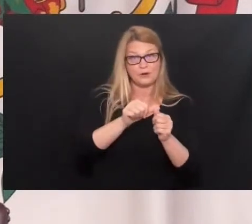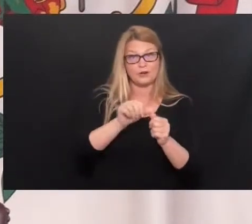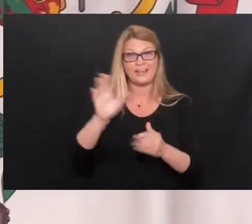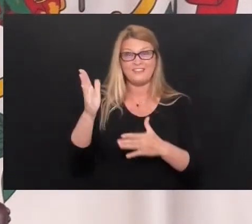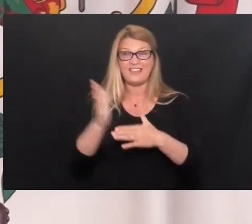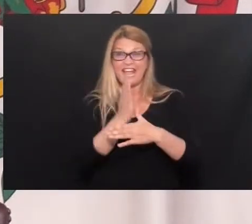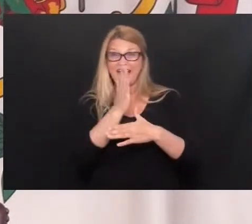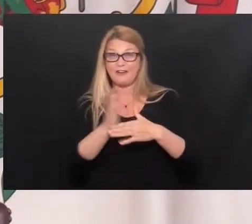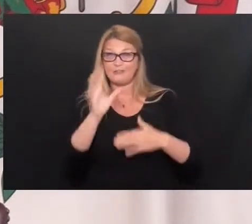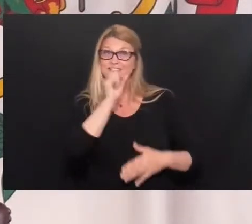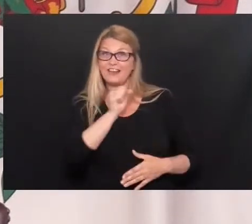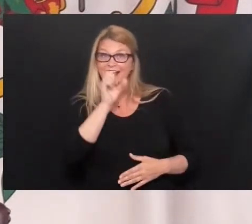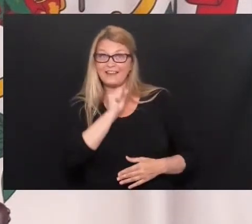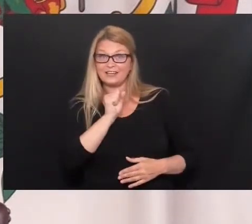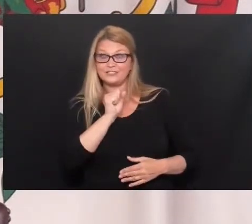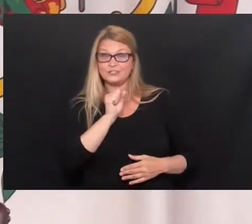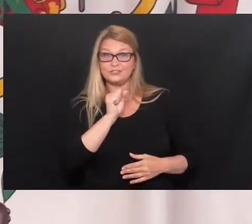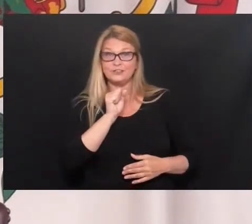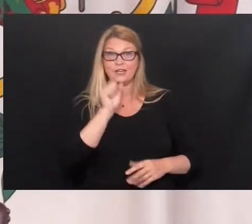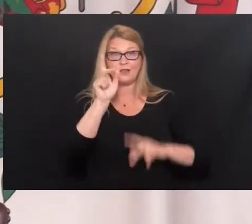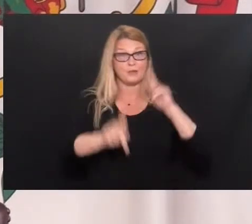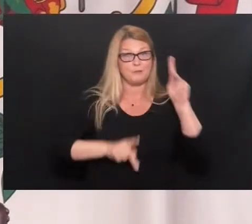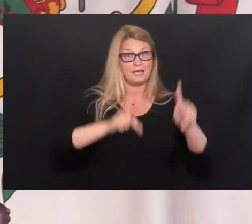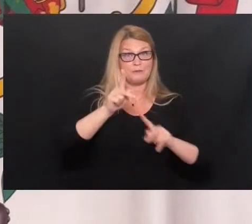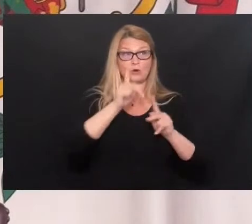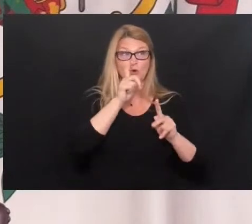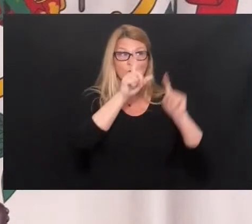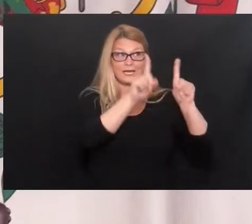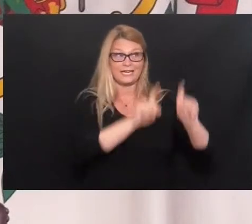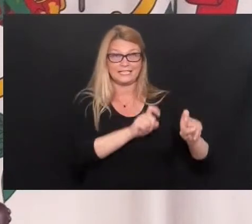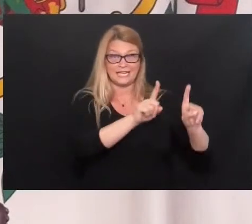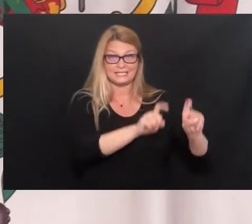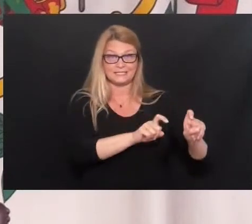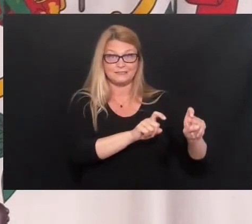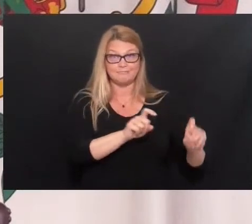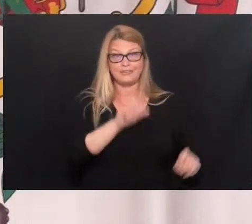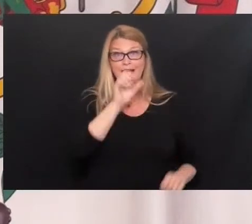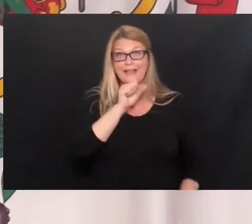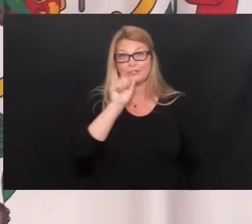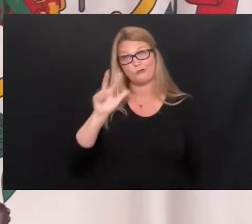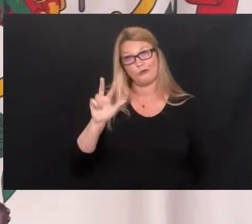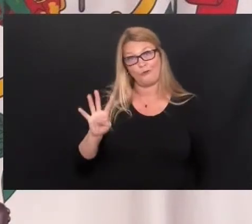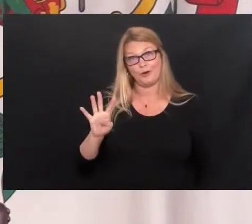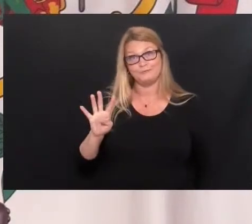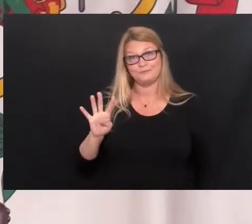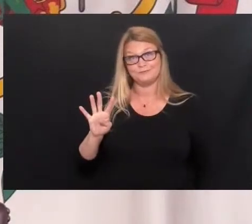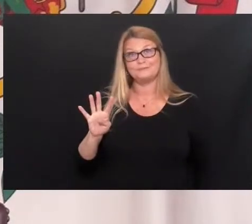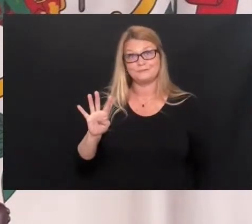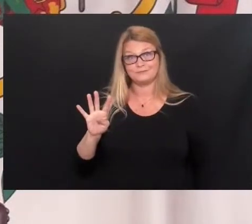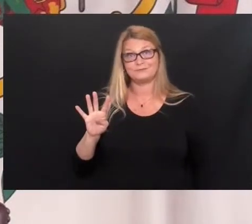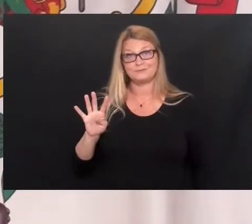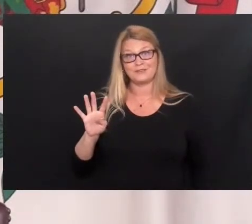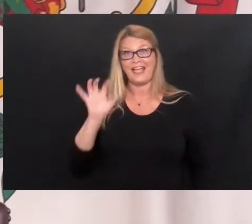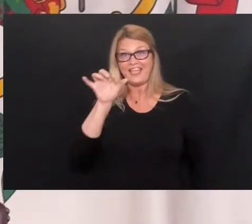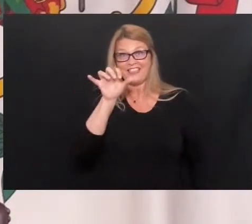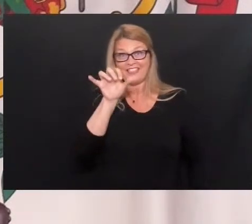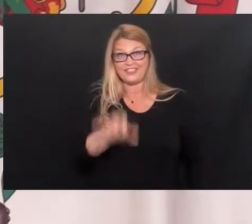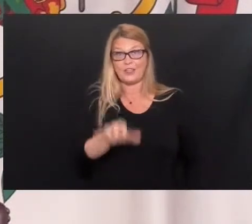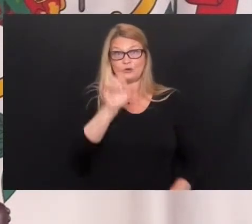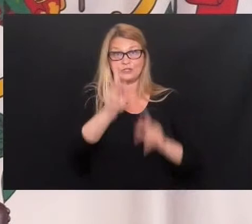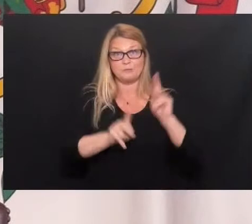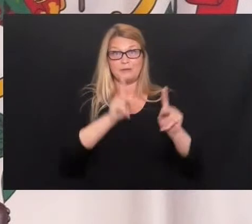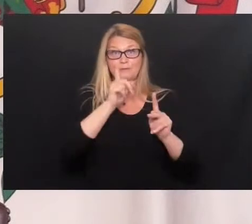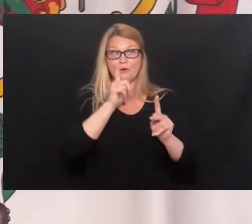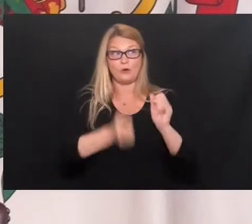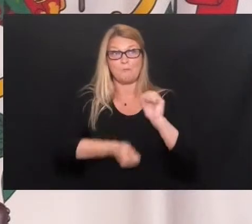age today in West Virginia on the people that are being tested, 34 years of age. Those are the ones that are positive